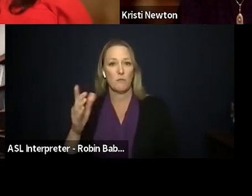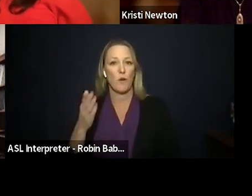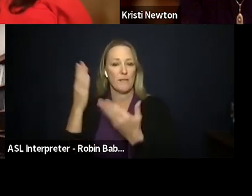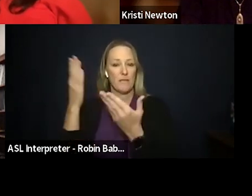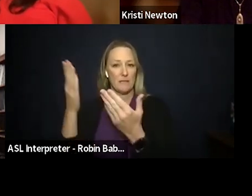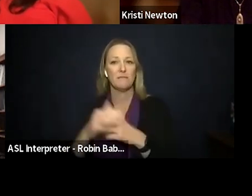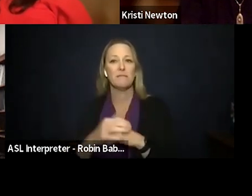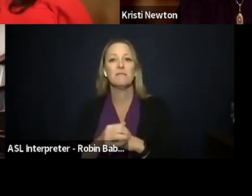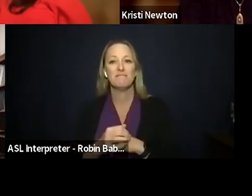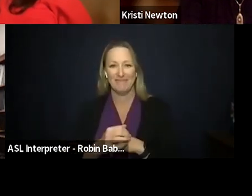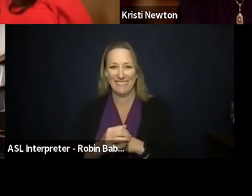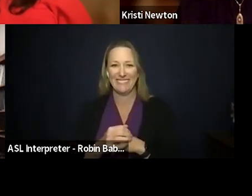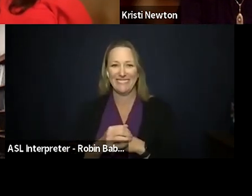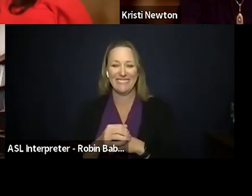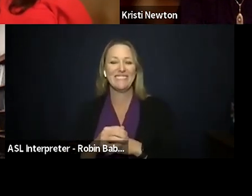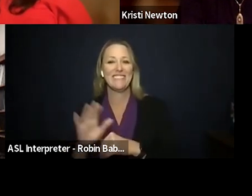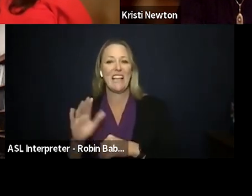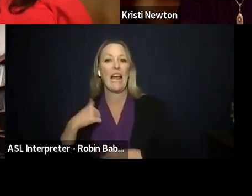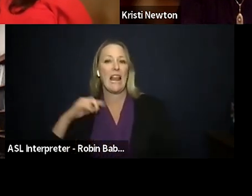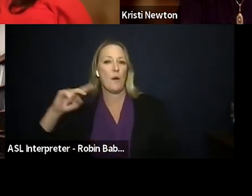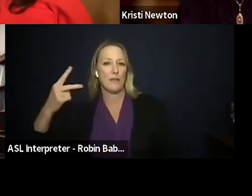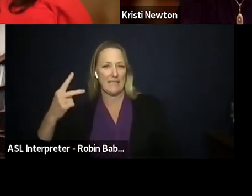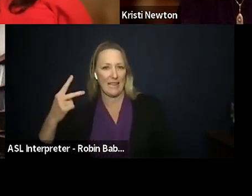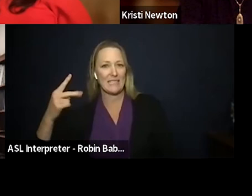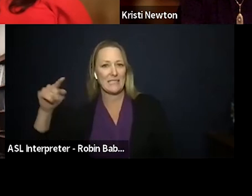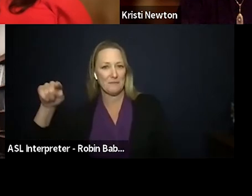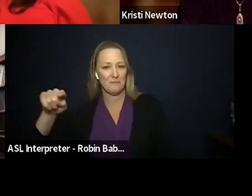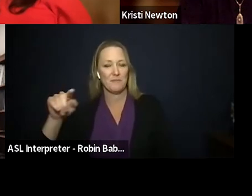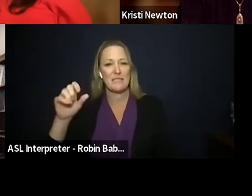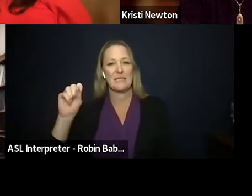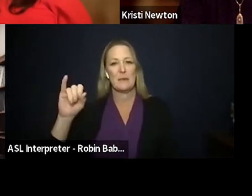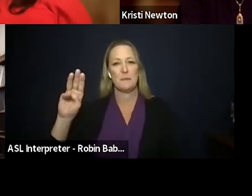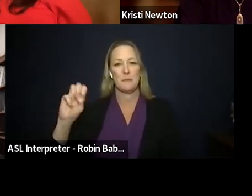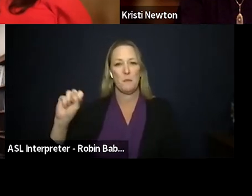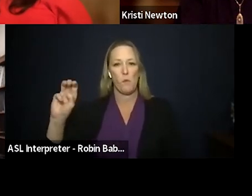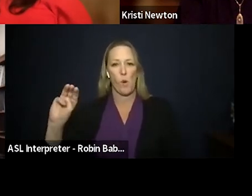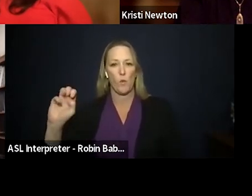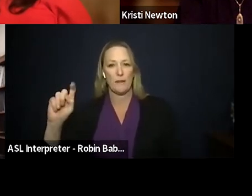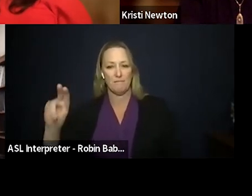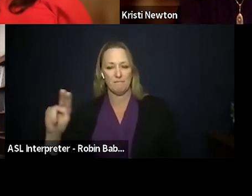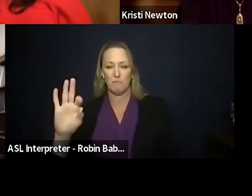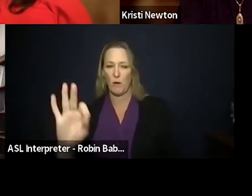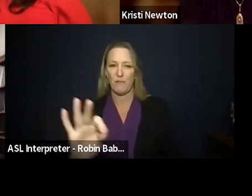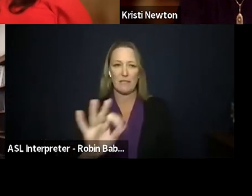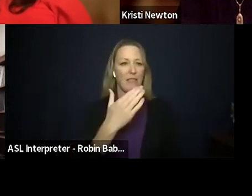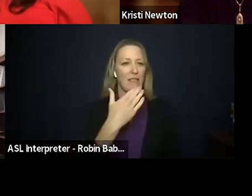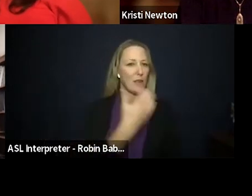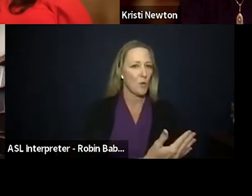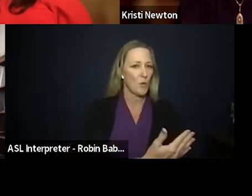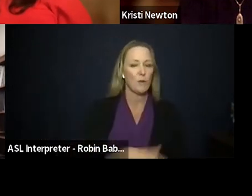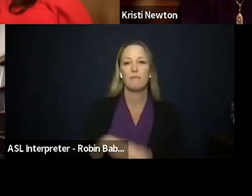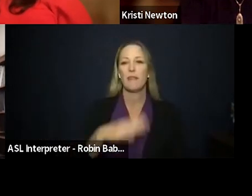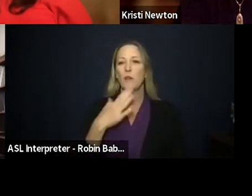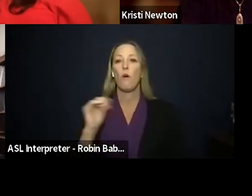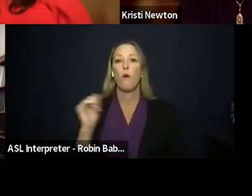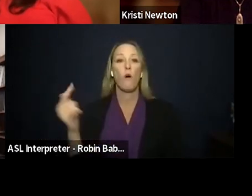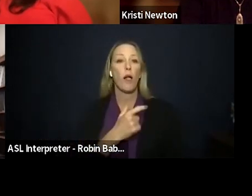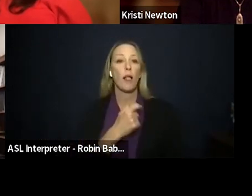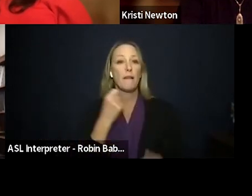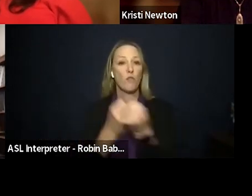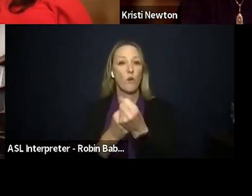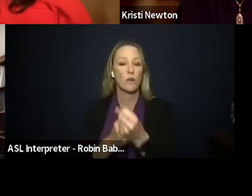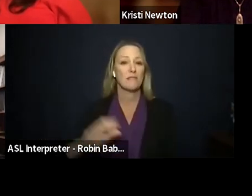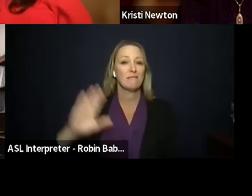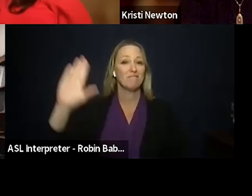escapes okay okay and a second from miss sims mountain um thank you miss capps i'm all in favor please raise your